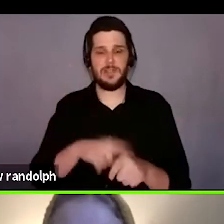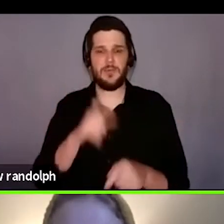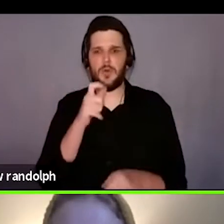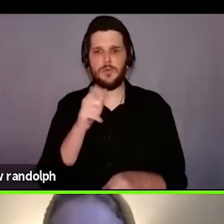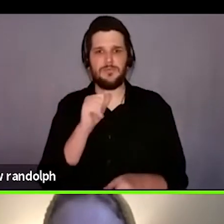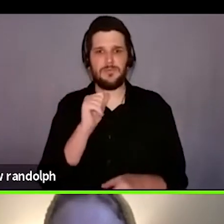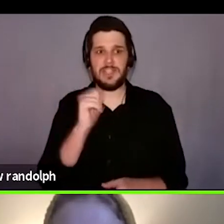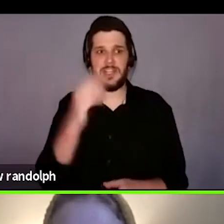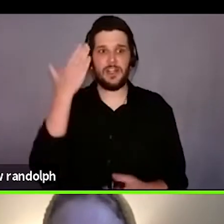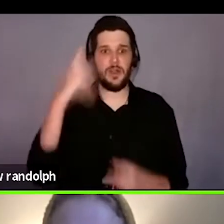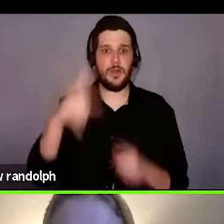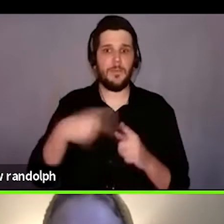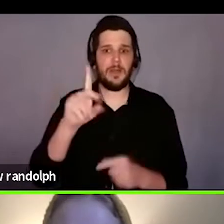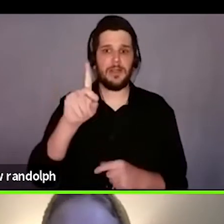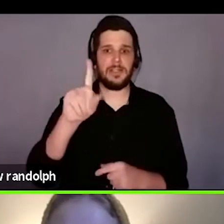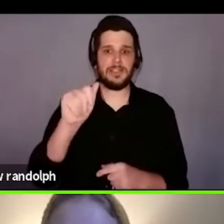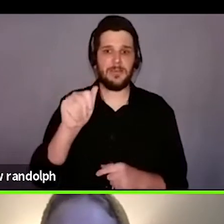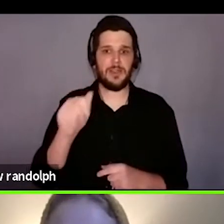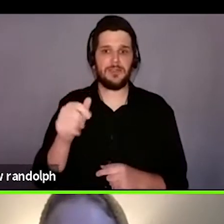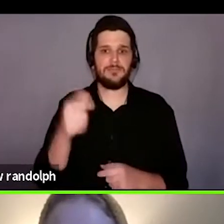of disability income rates.